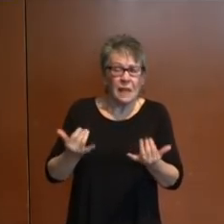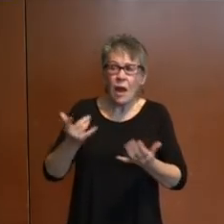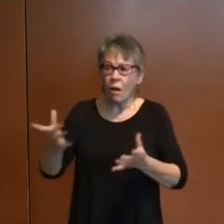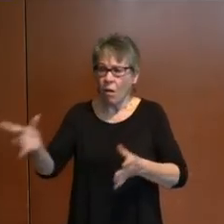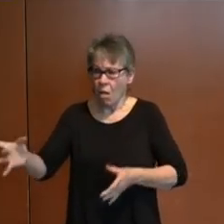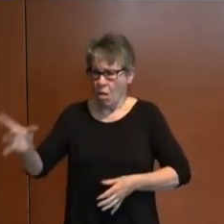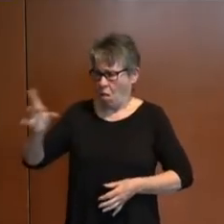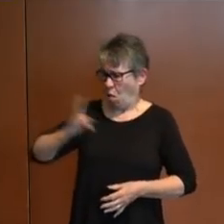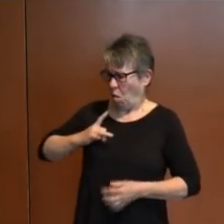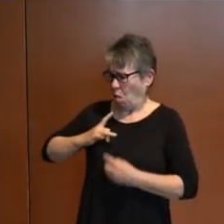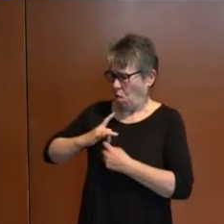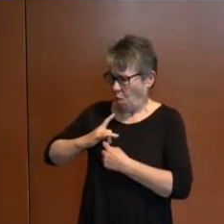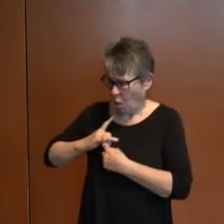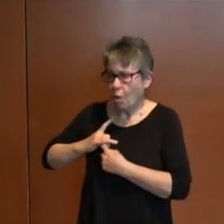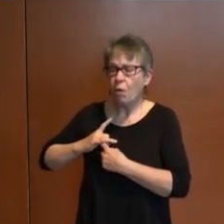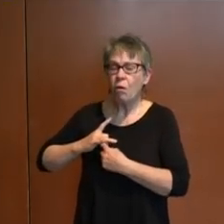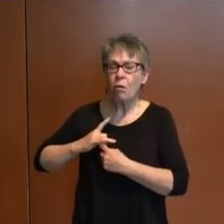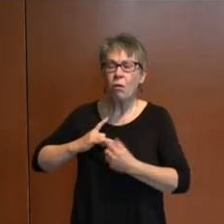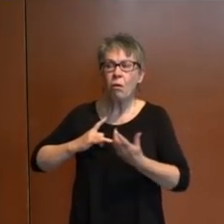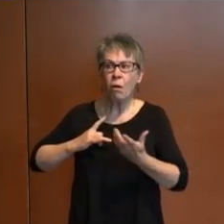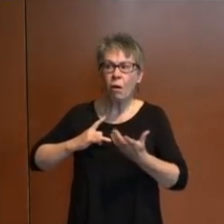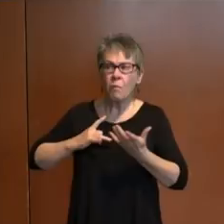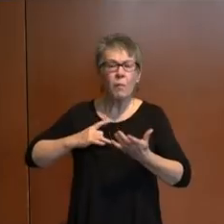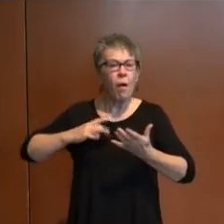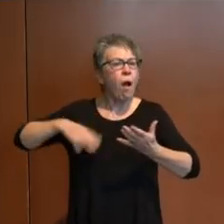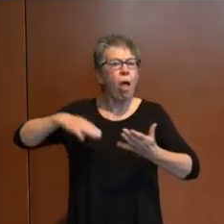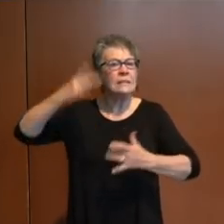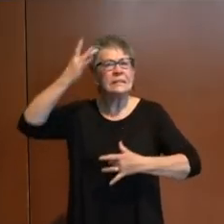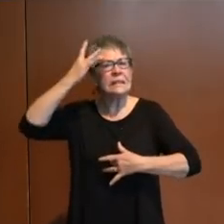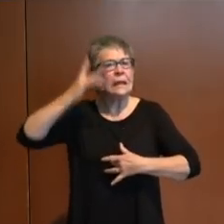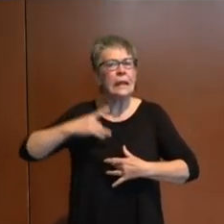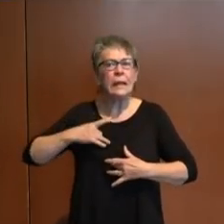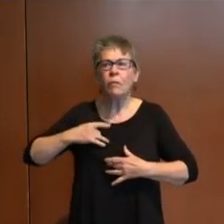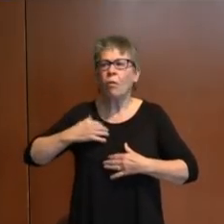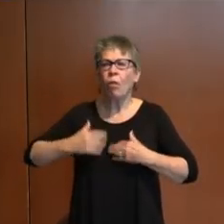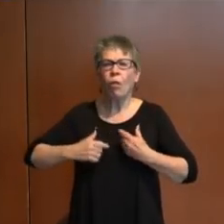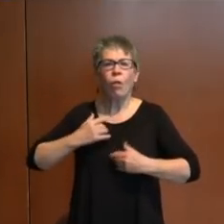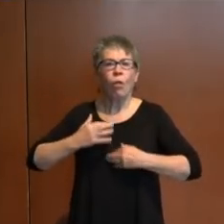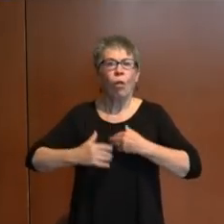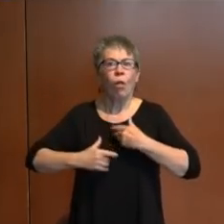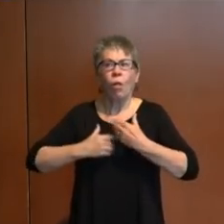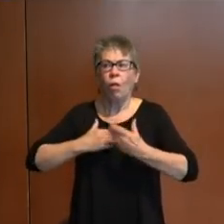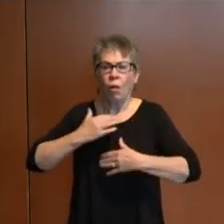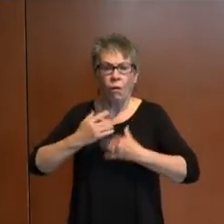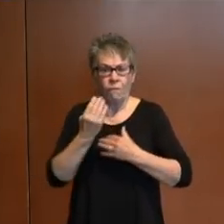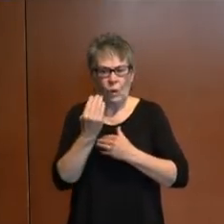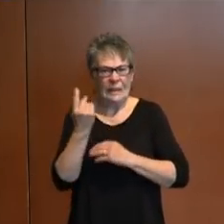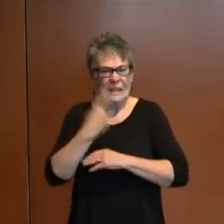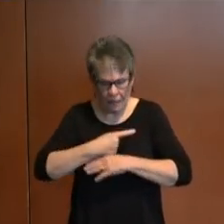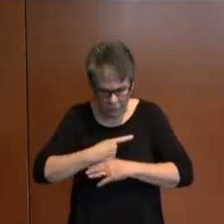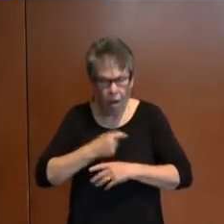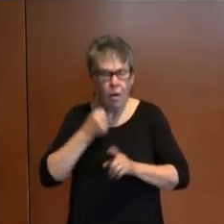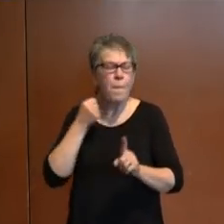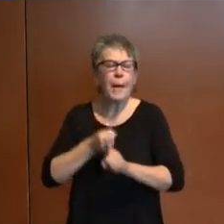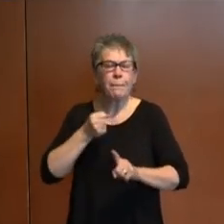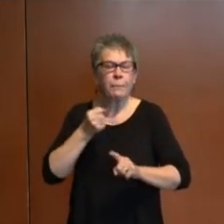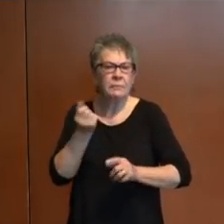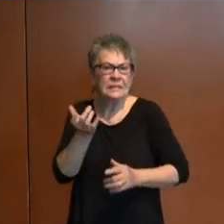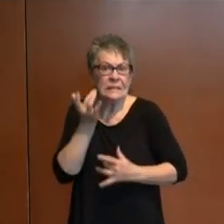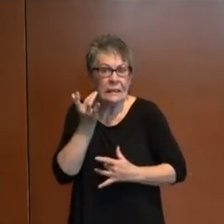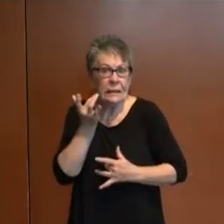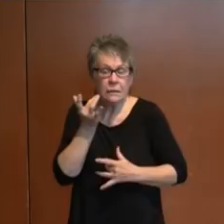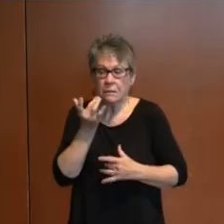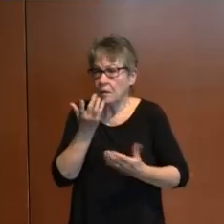possibly longer. I'm practicing without a license there, but at least 2 weeks to incubate. So it's going to take several weeks at least for us to